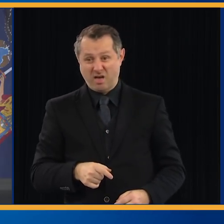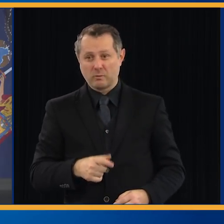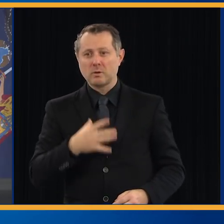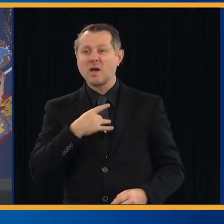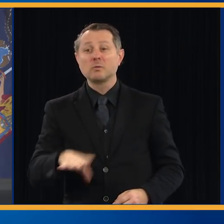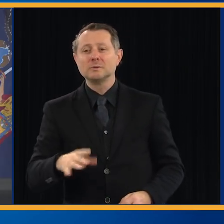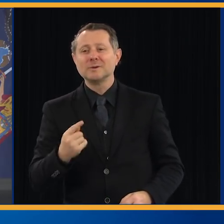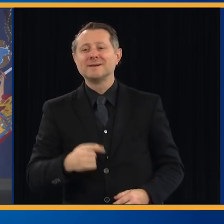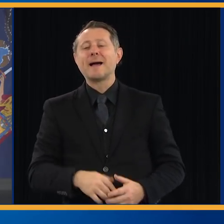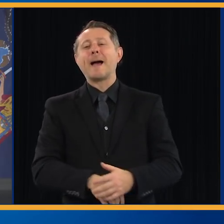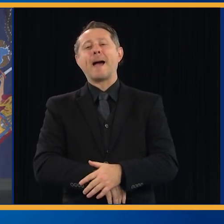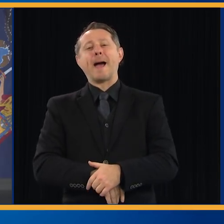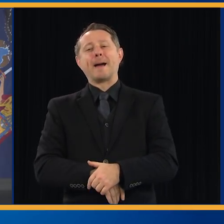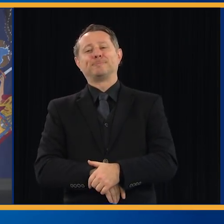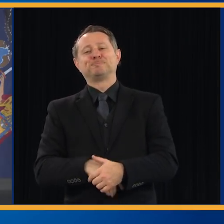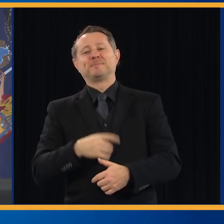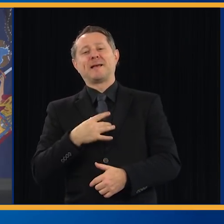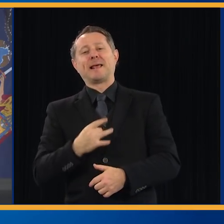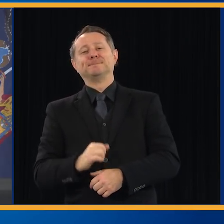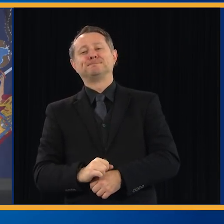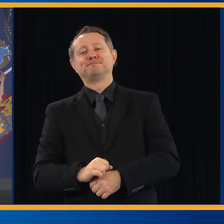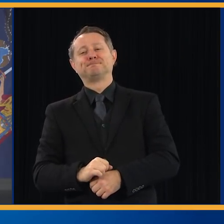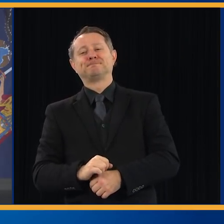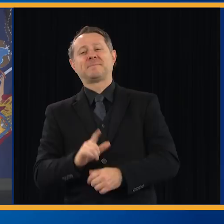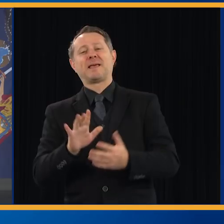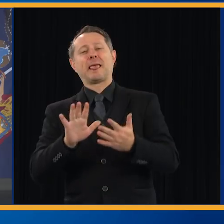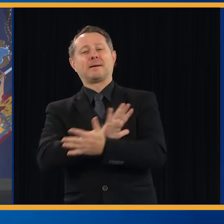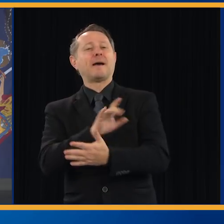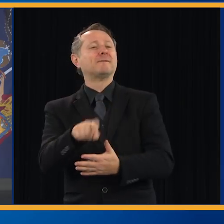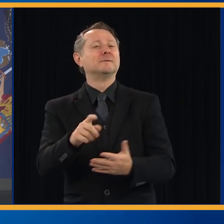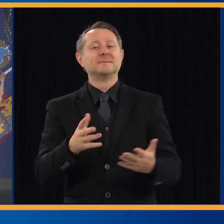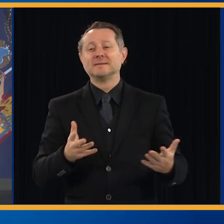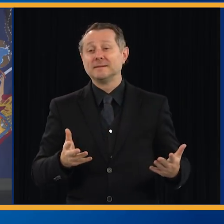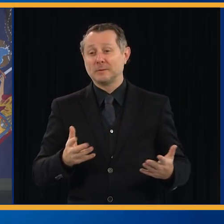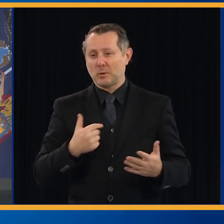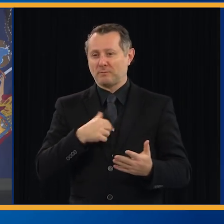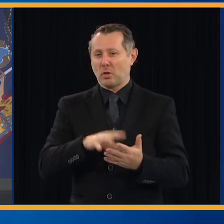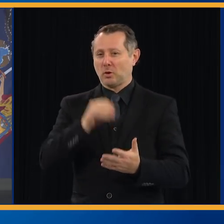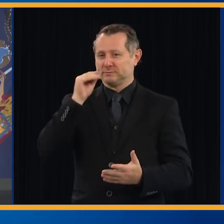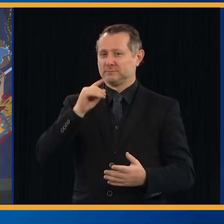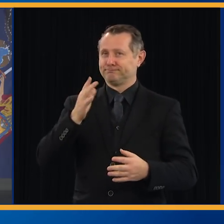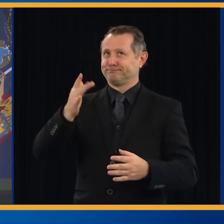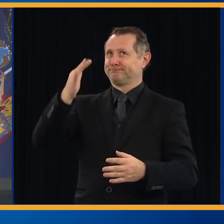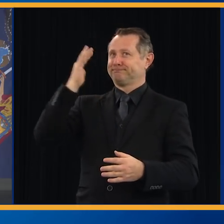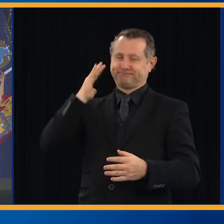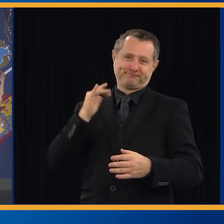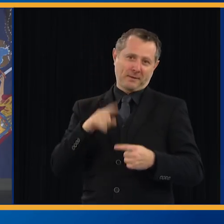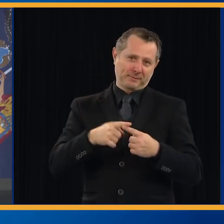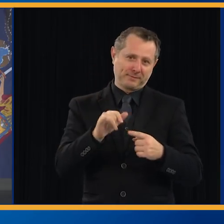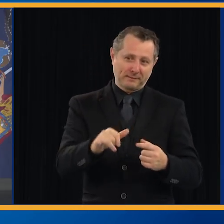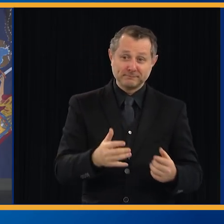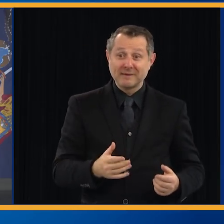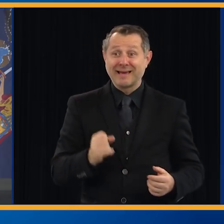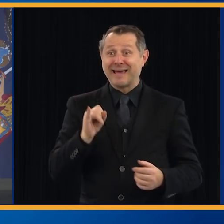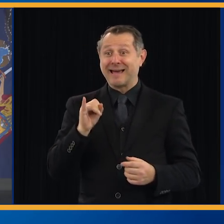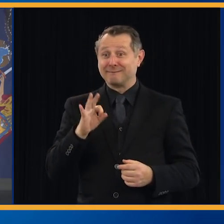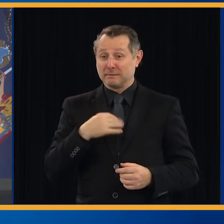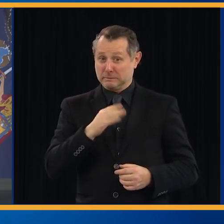But you can never say you don't like the boyfriend. I learned this lesson the hard way. Otherwise, it